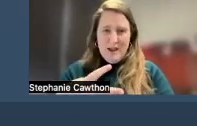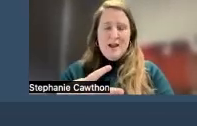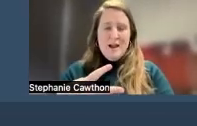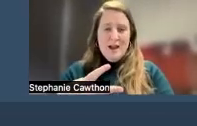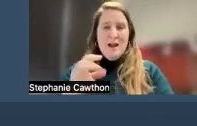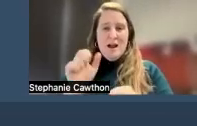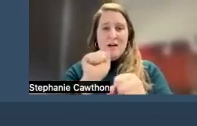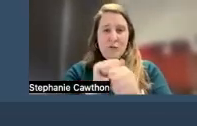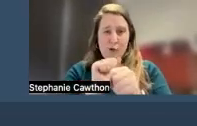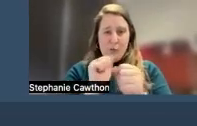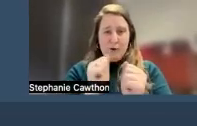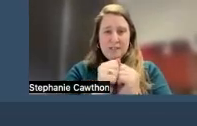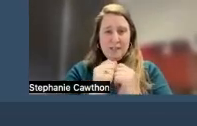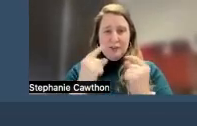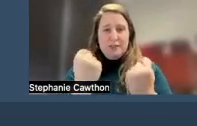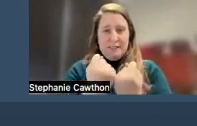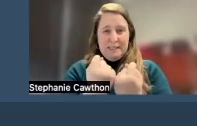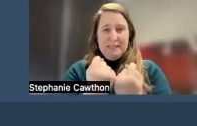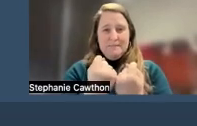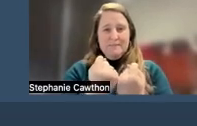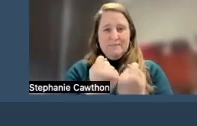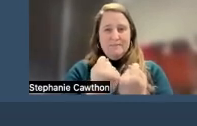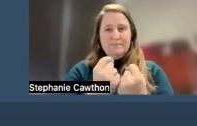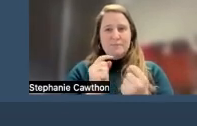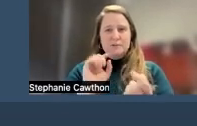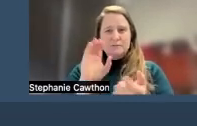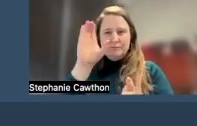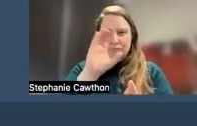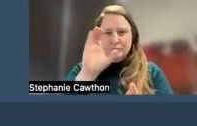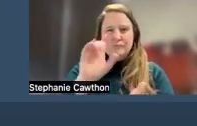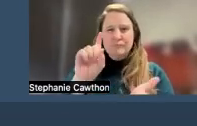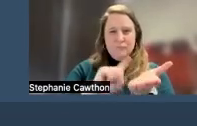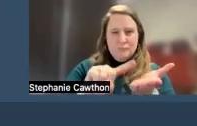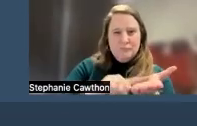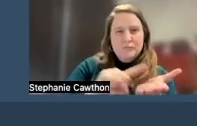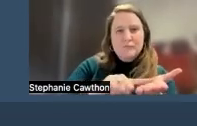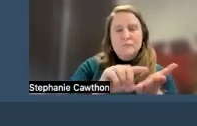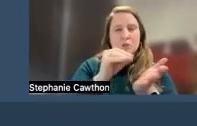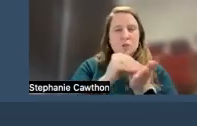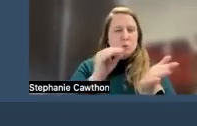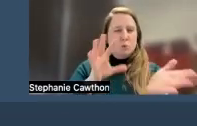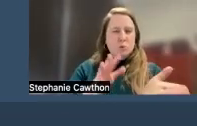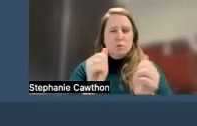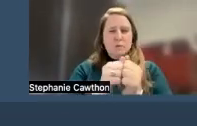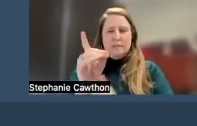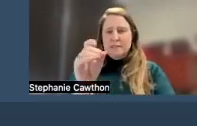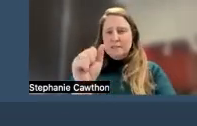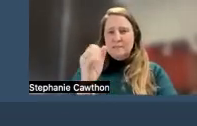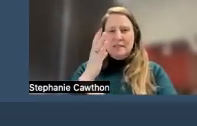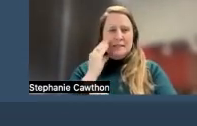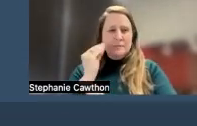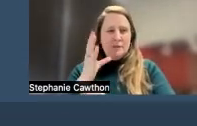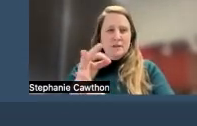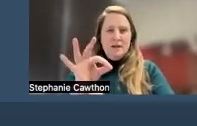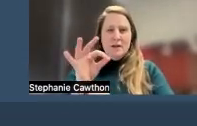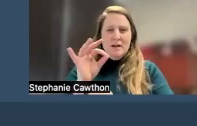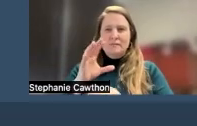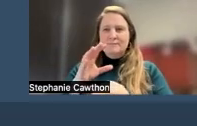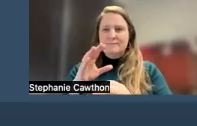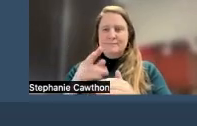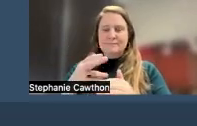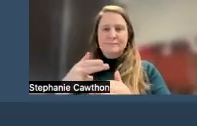It's the College Student National Report. And working together as a team, we were searching for students